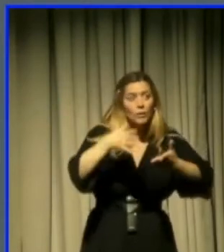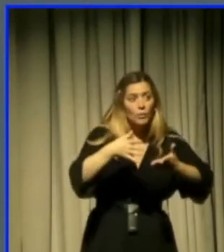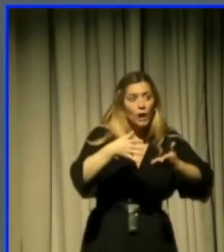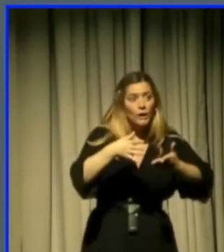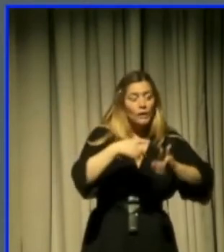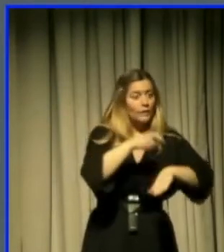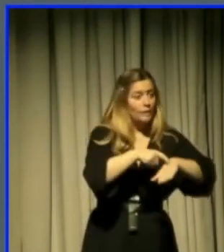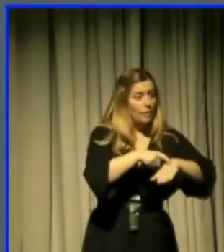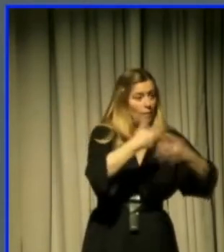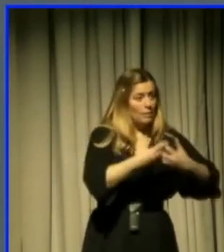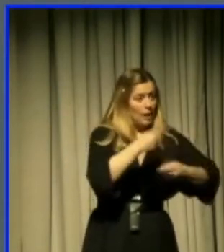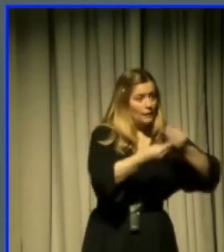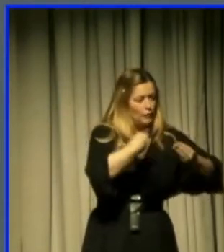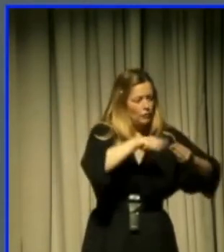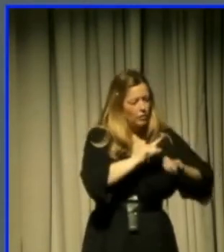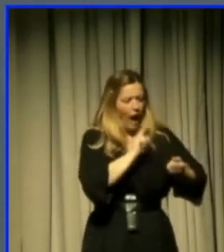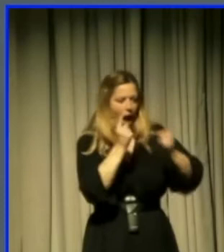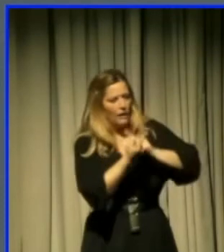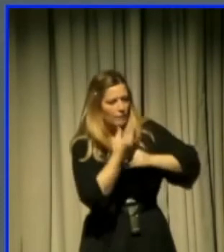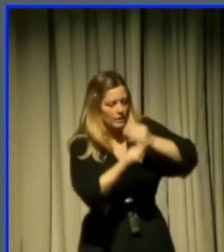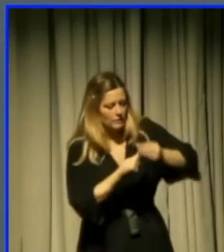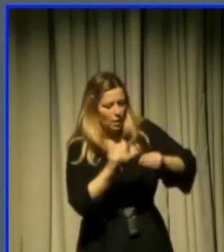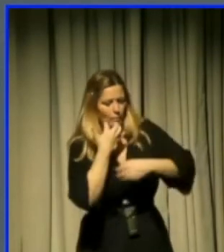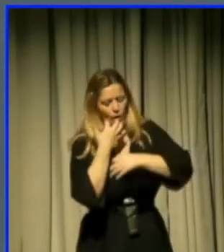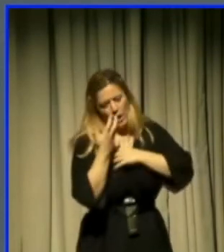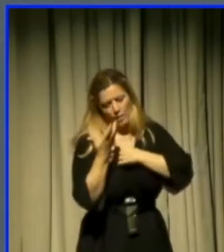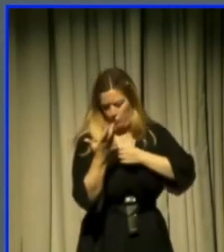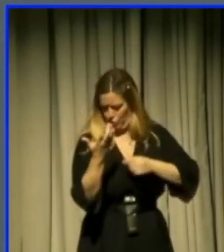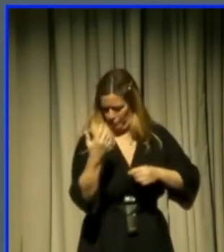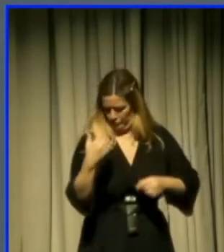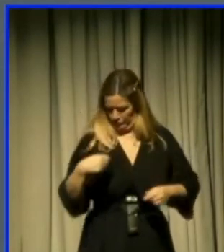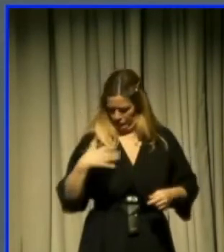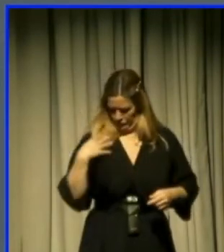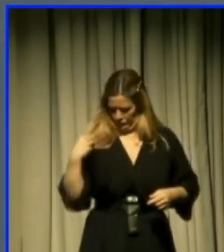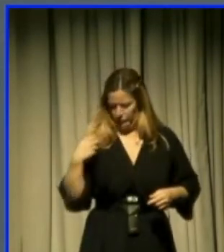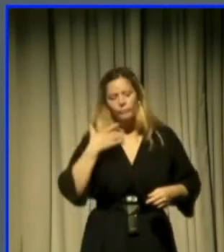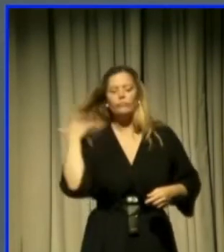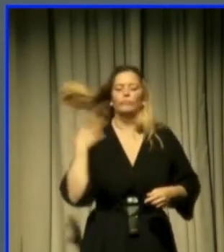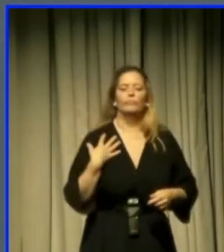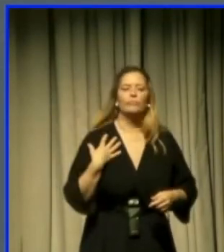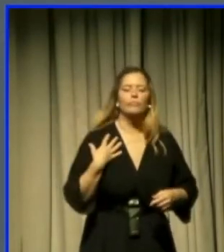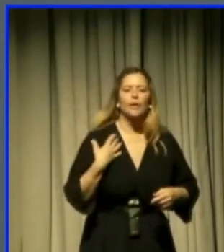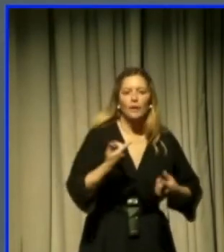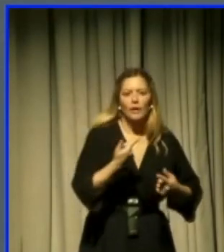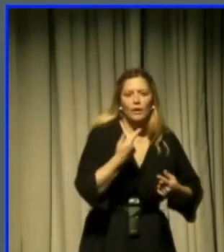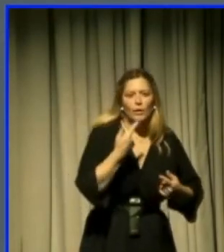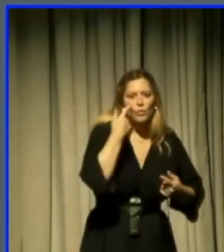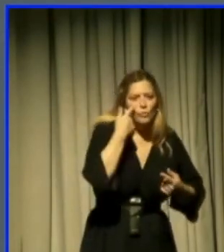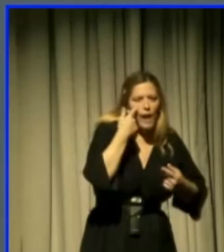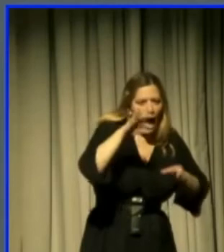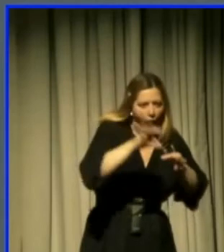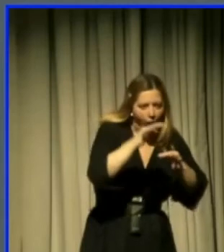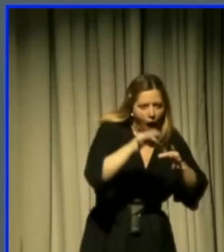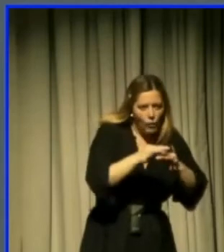like finding needles in the hay. So this is what we design, and I show you some examples because